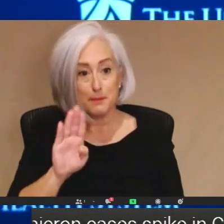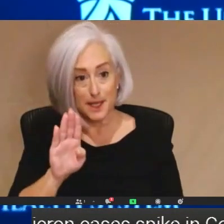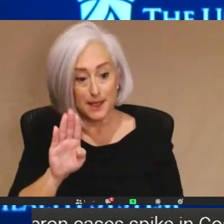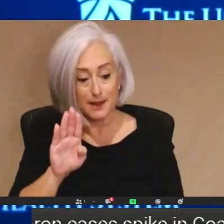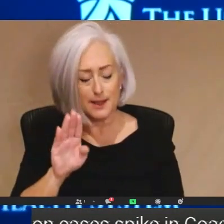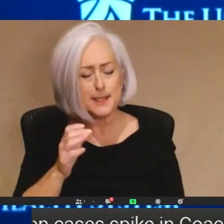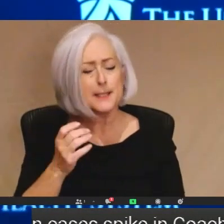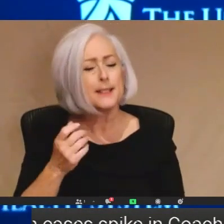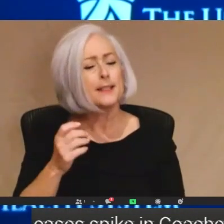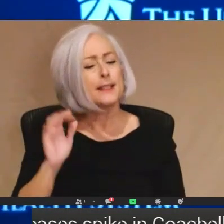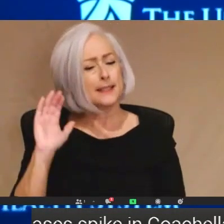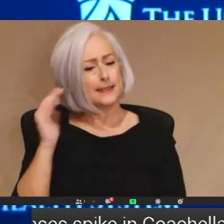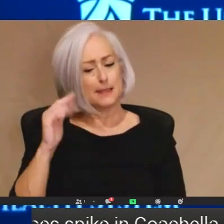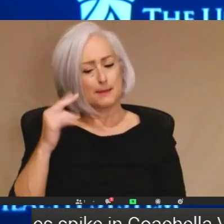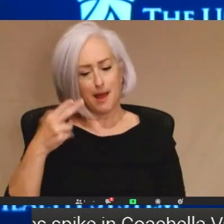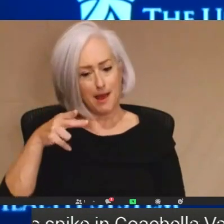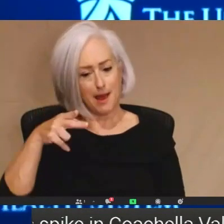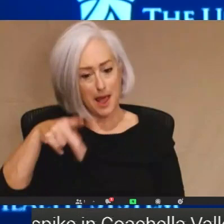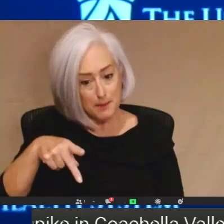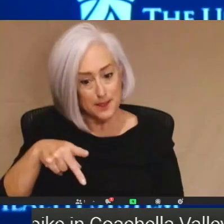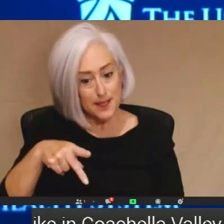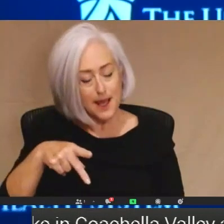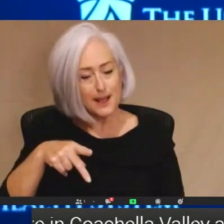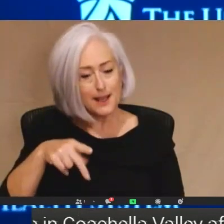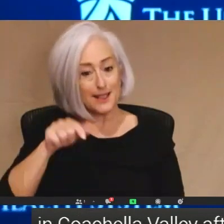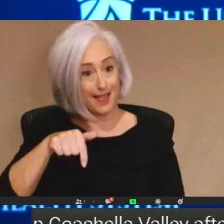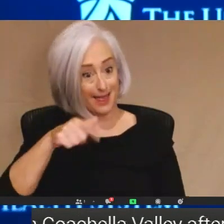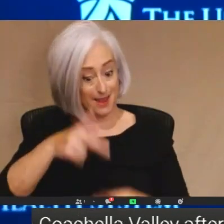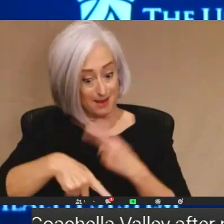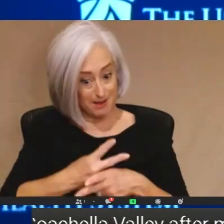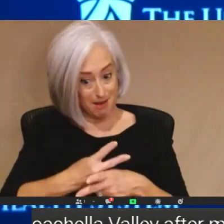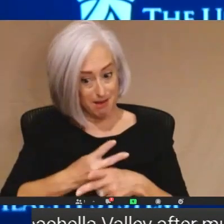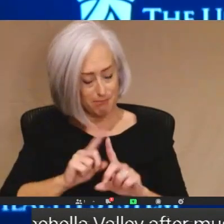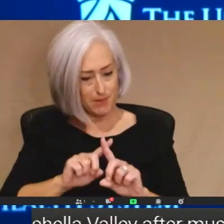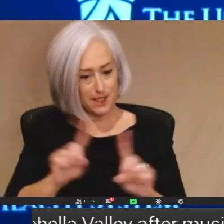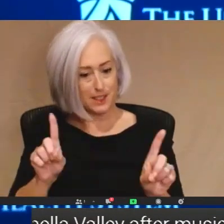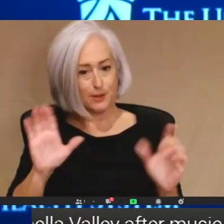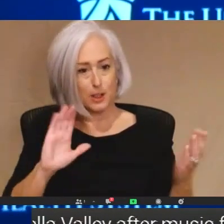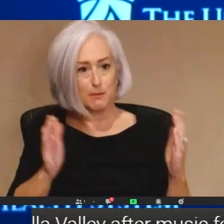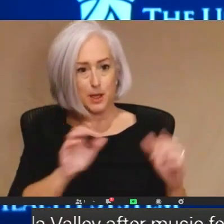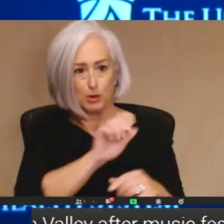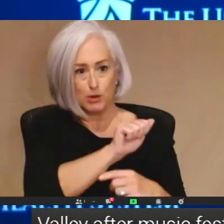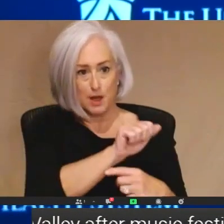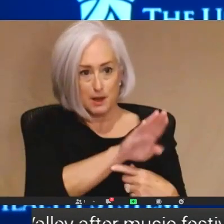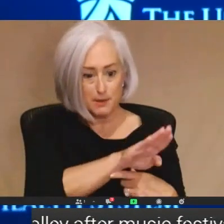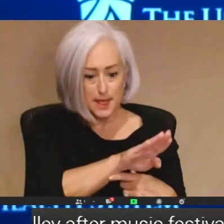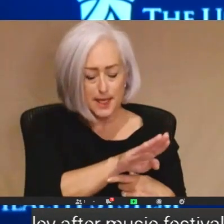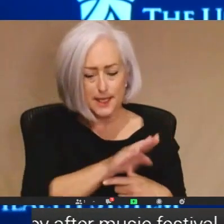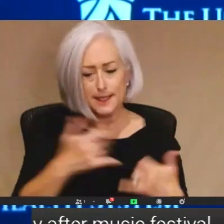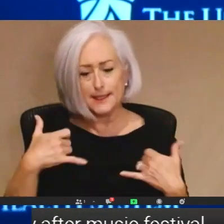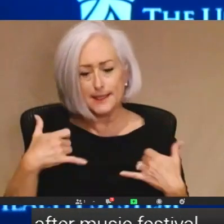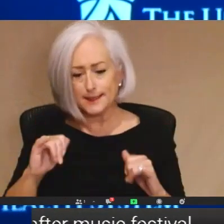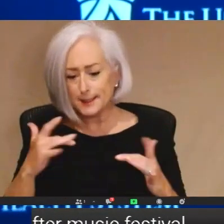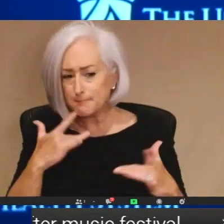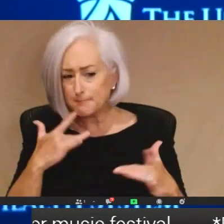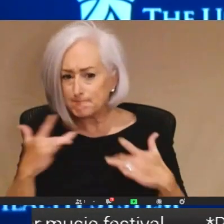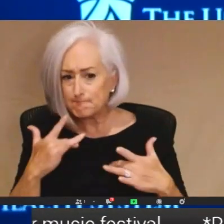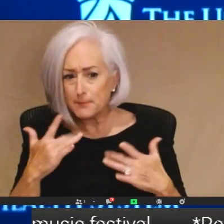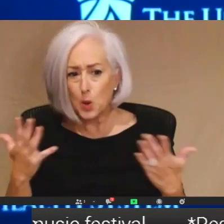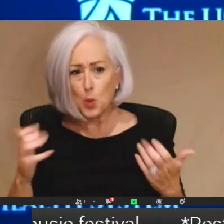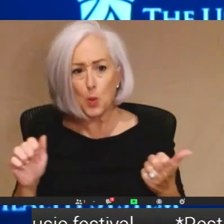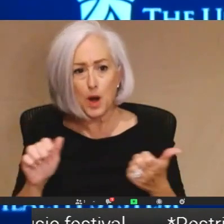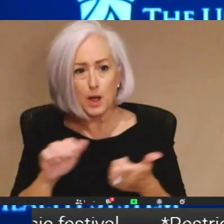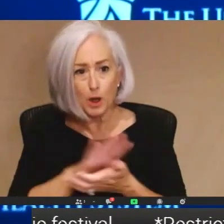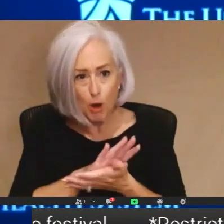typical hepatitis viruses. They're still trying to figure out exactly what the cause is, may be related to an